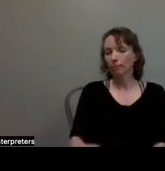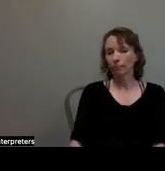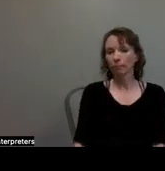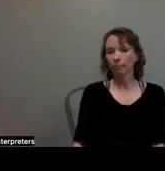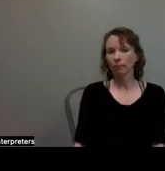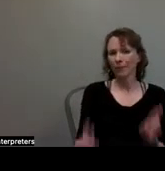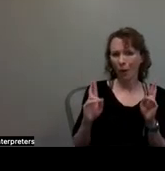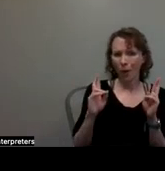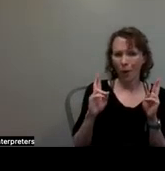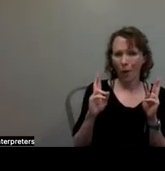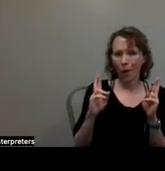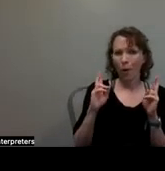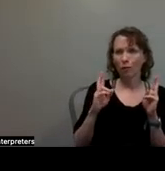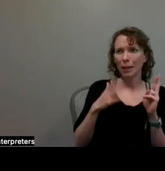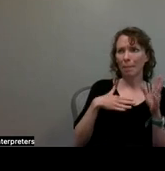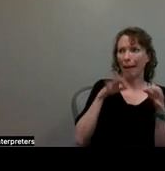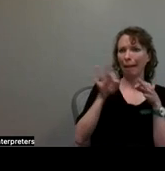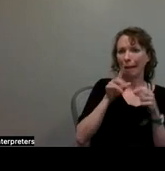Hopefully that kind of answered your question.